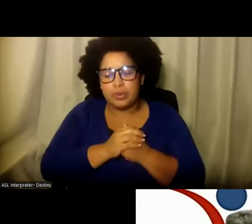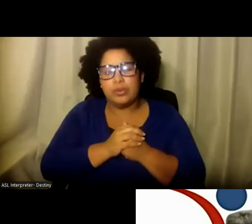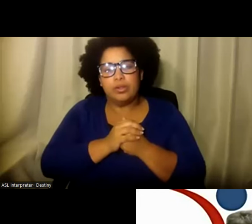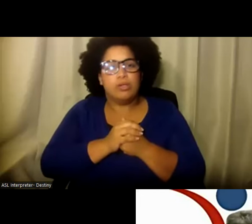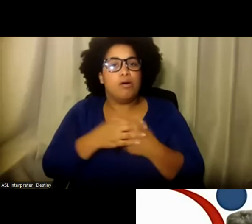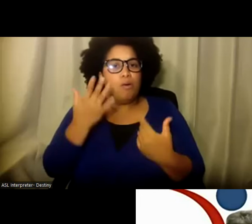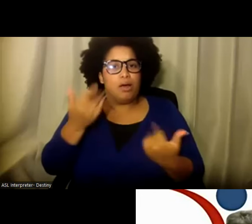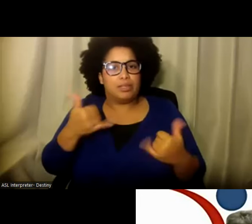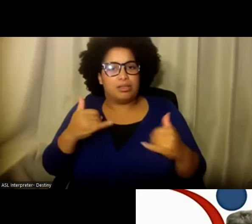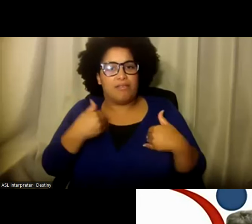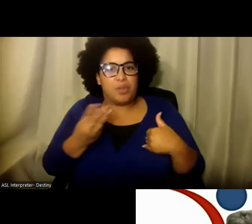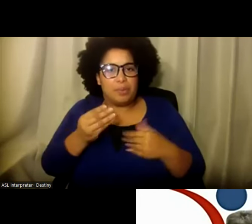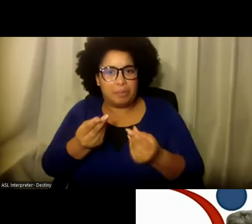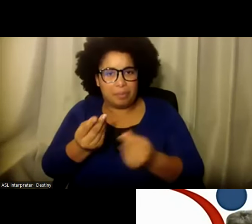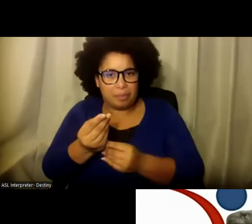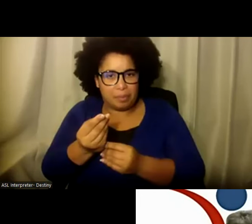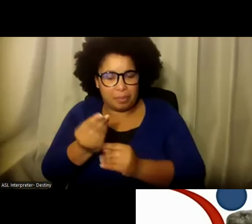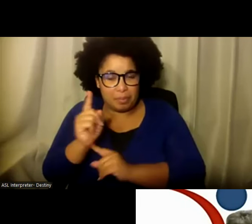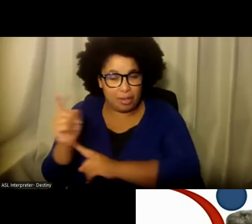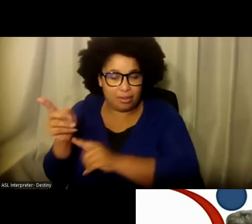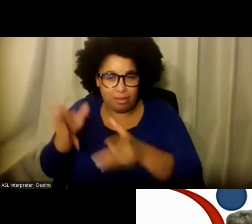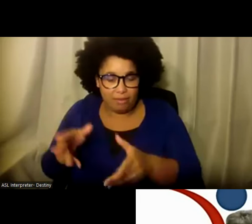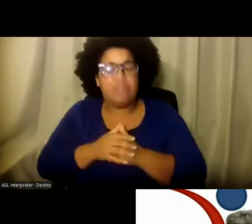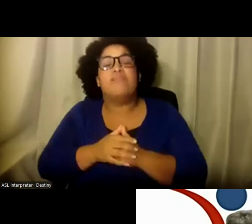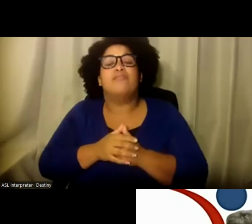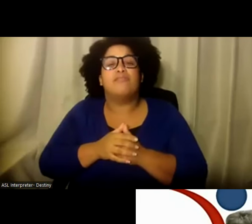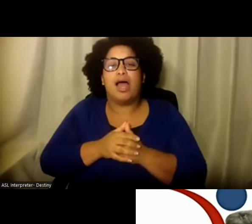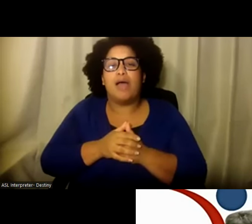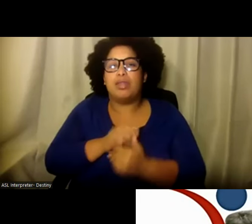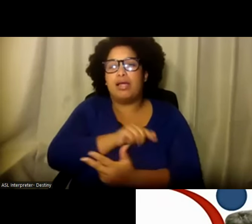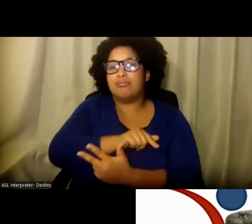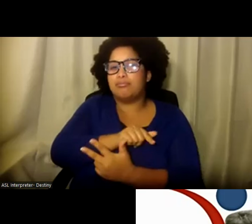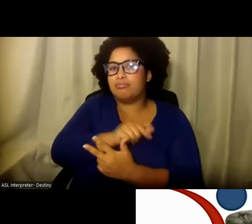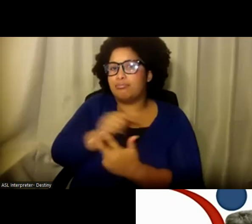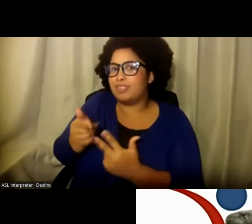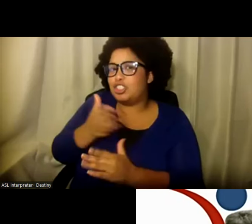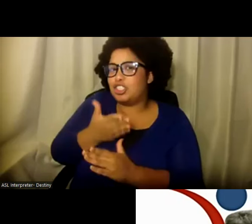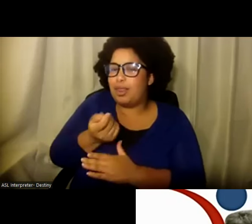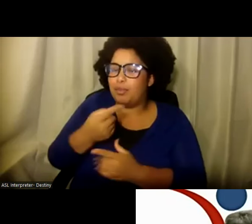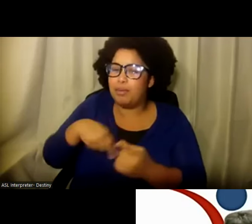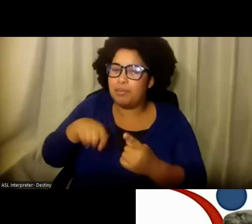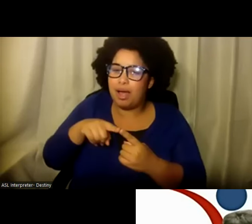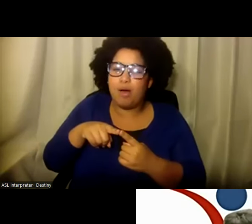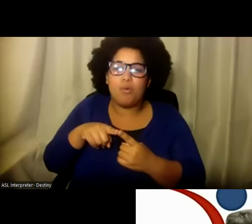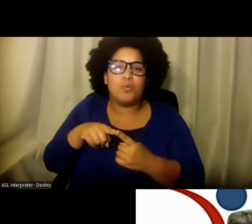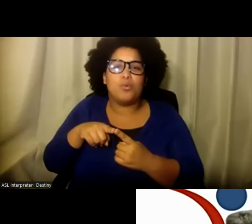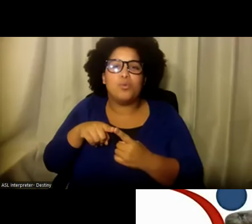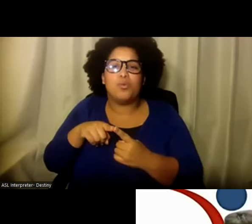we still have a couple of minutes here, I'd love to go around one more time. And if each of you could share a little bit about, you know,